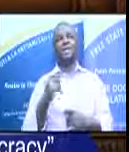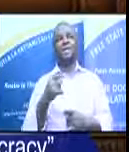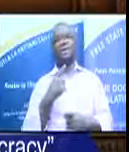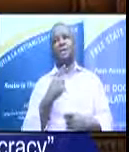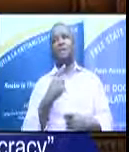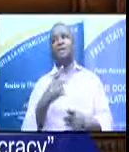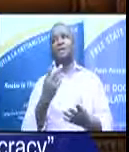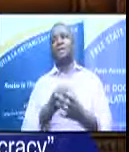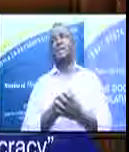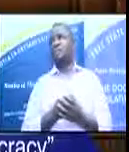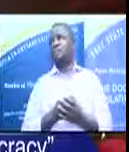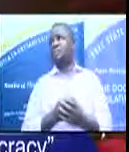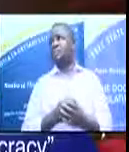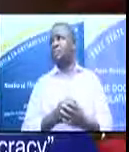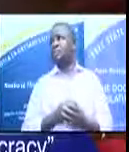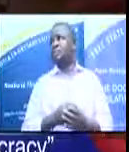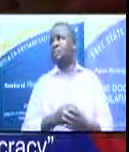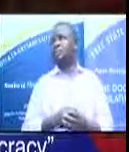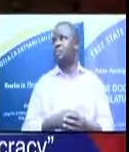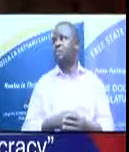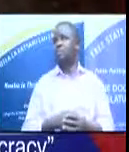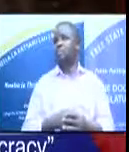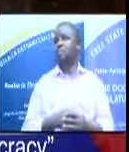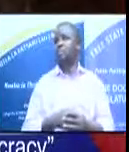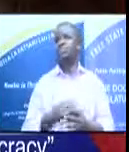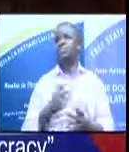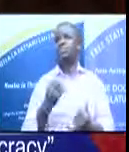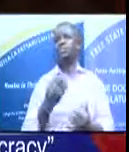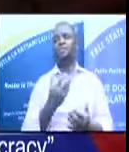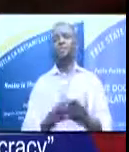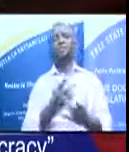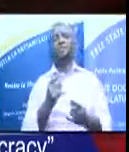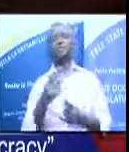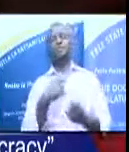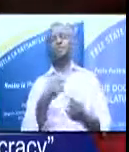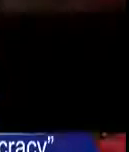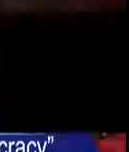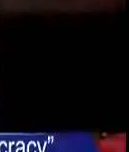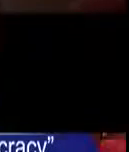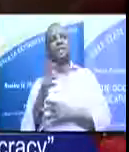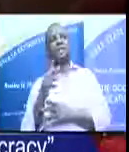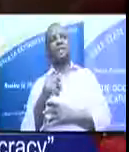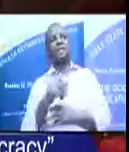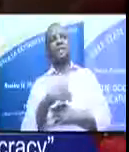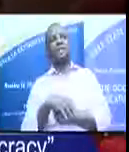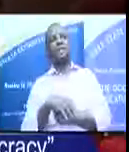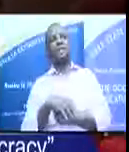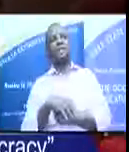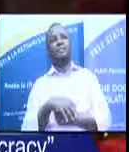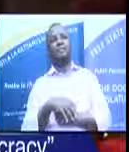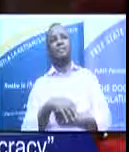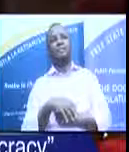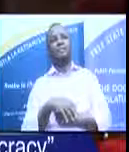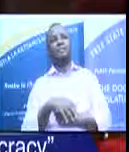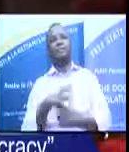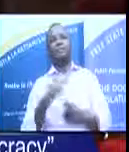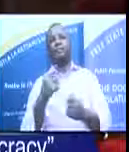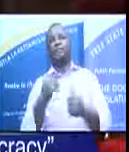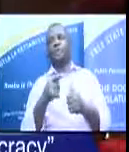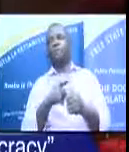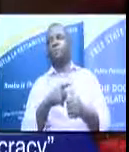he said. So I can't be accused of creating a speech because you asked me to say what he's been saying. So number